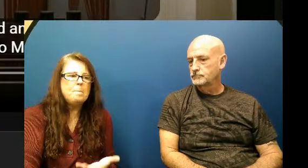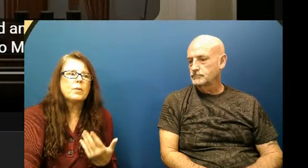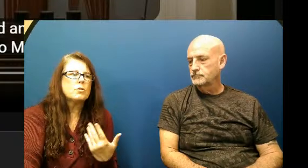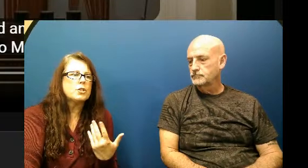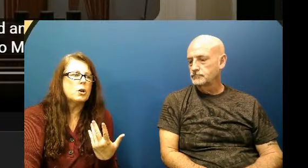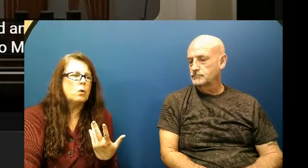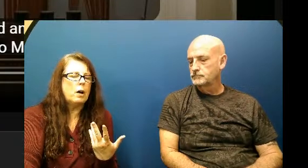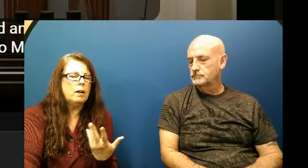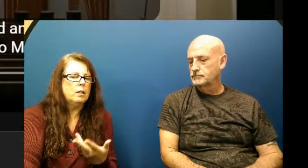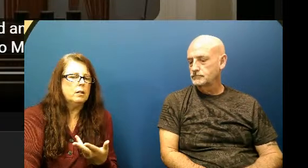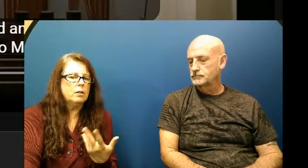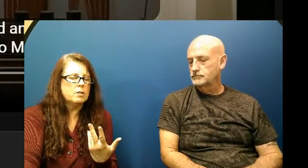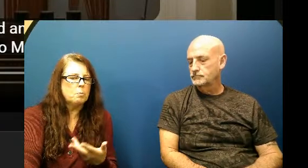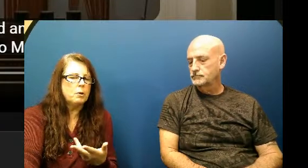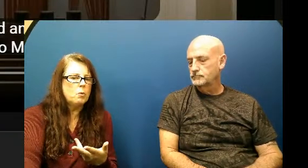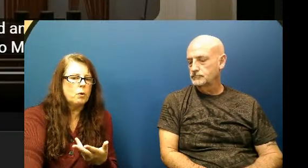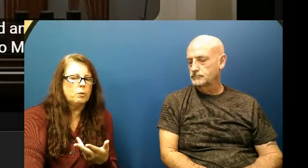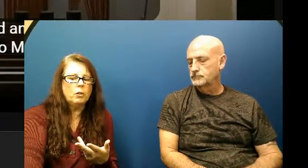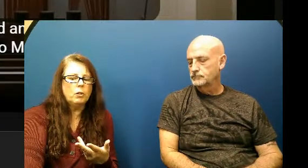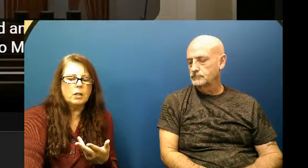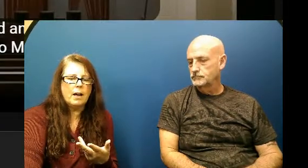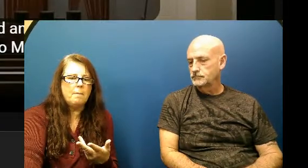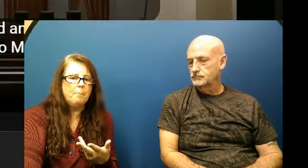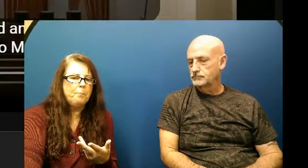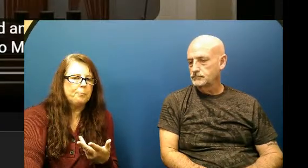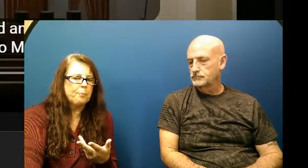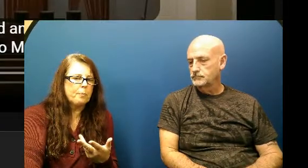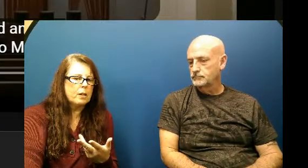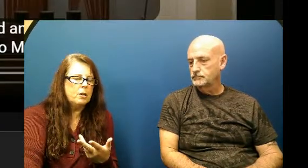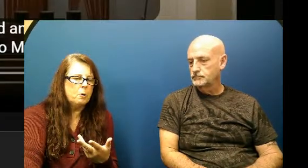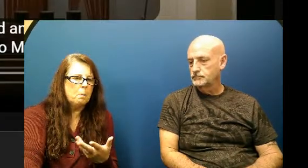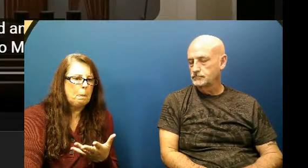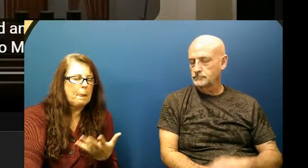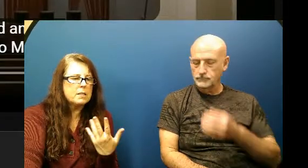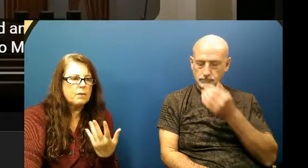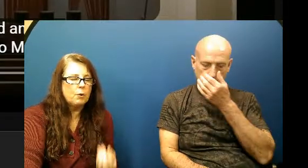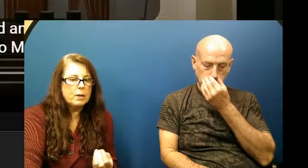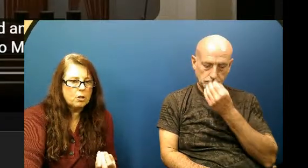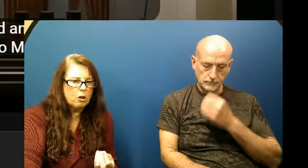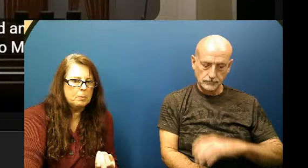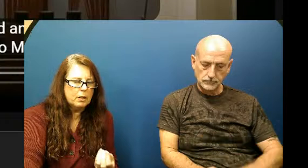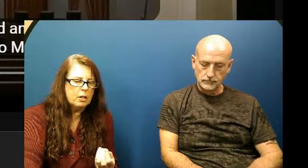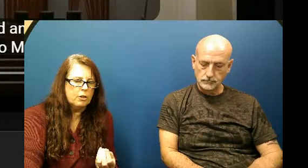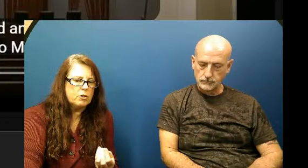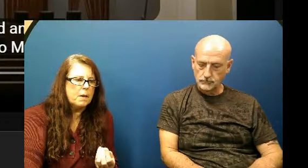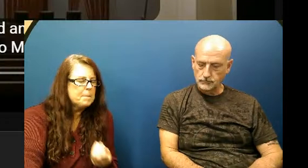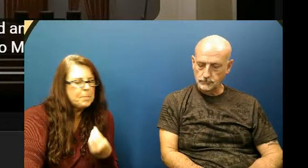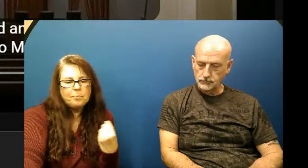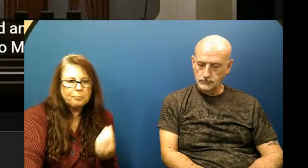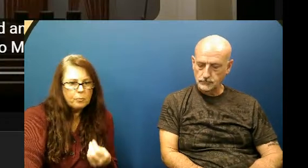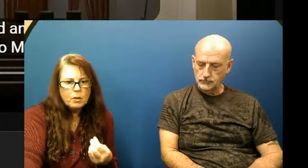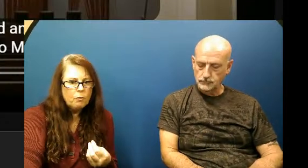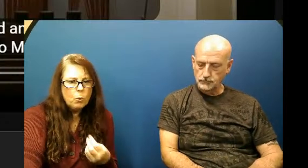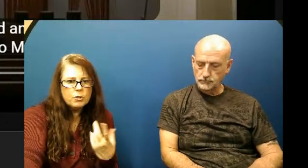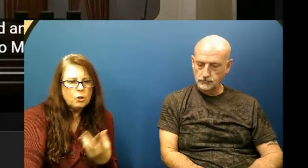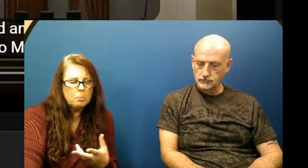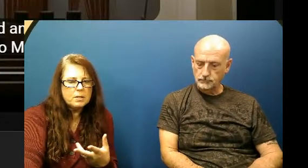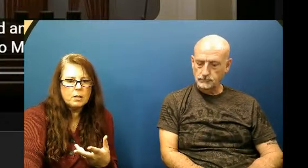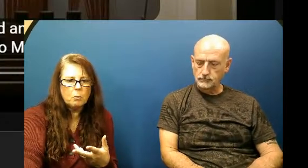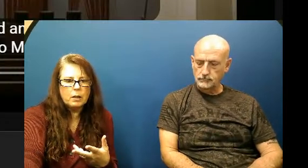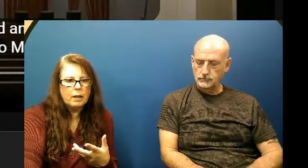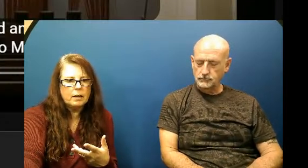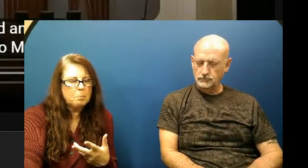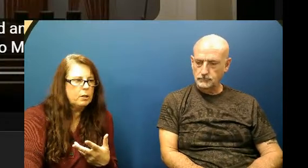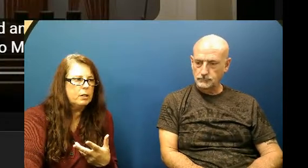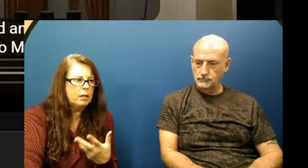right? So I think the Supreme Court would look at that, because if it was harming the country, of course, nobody's